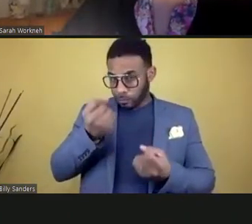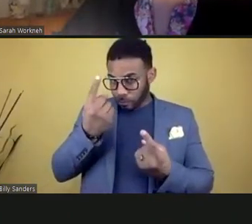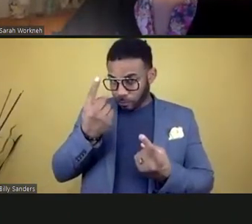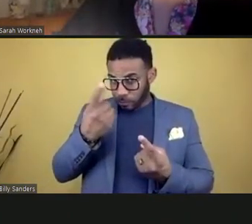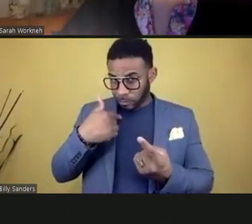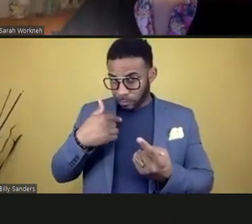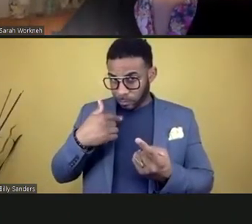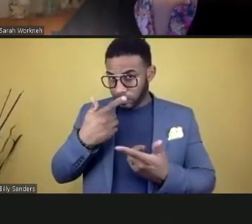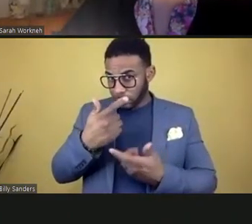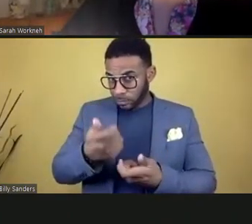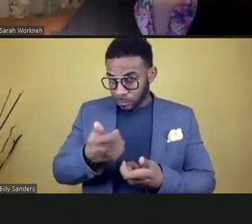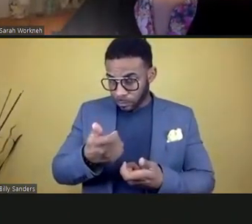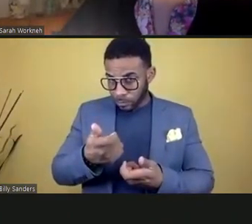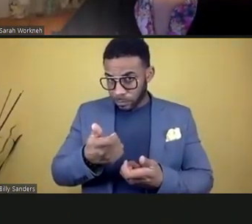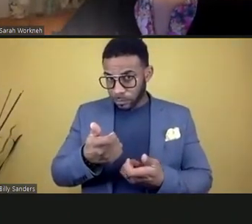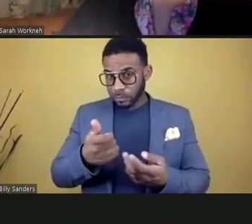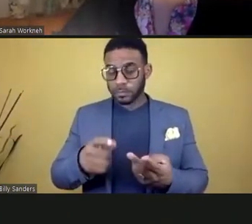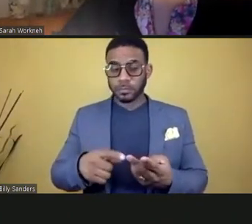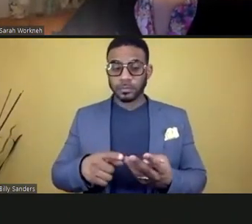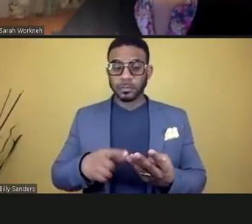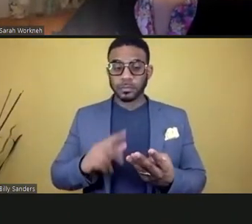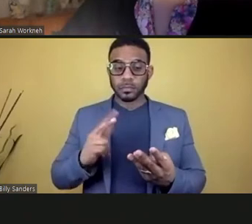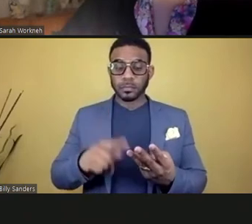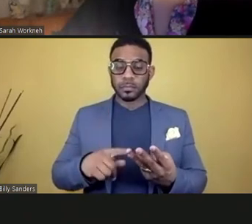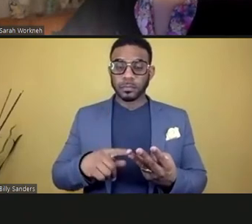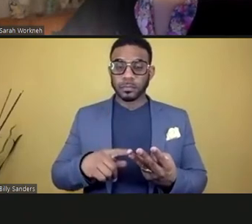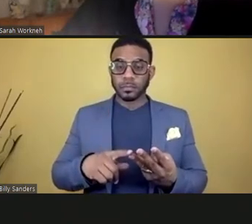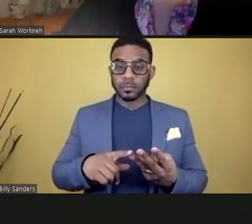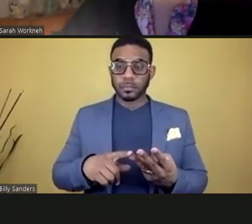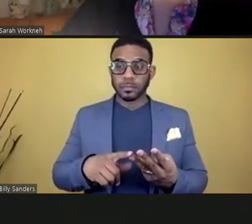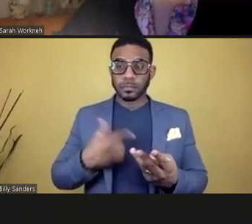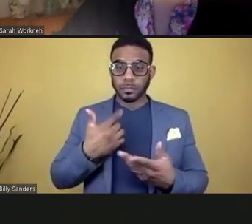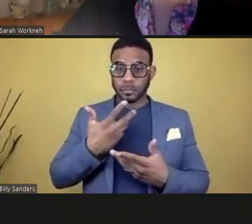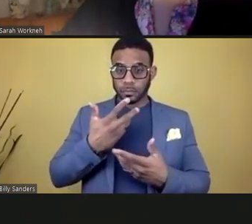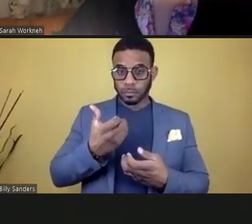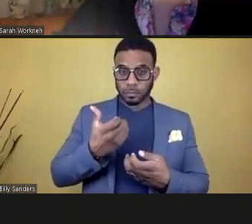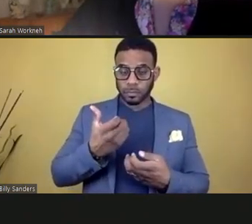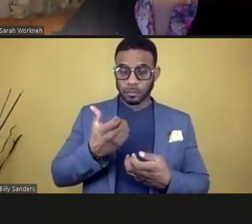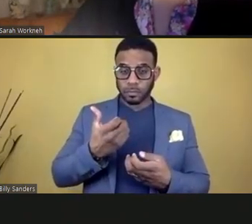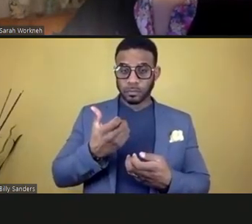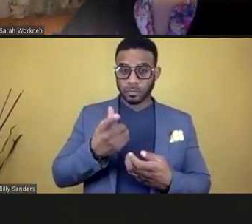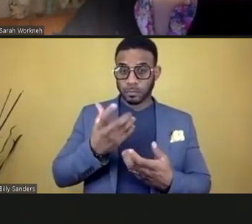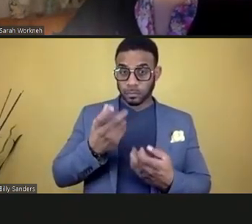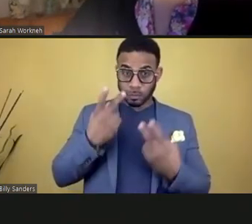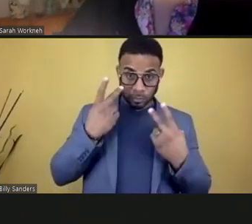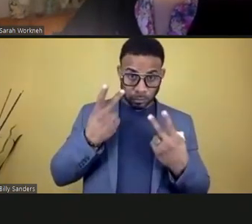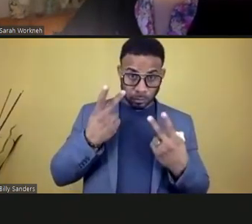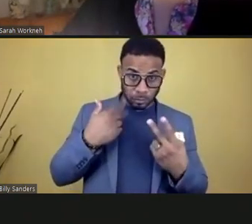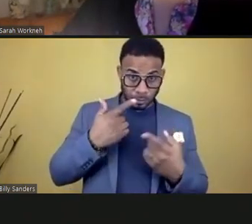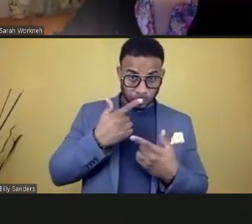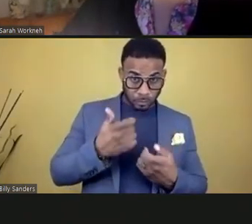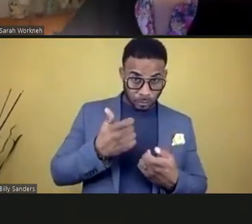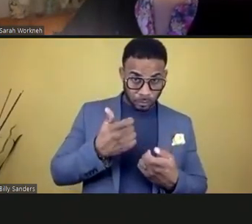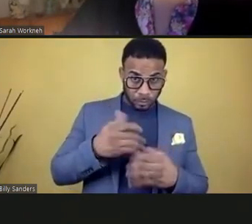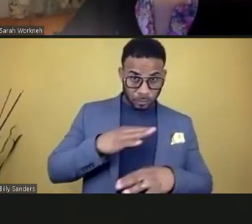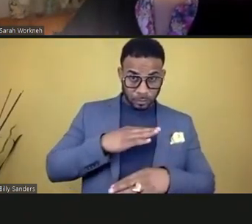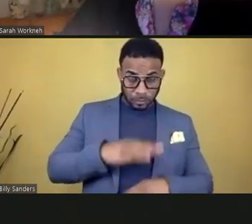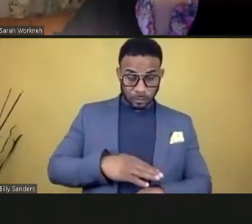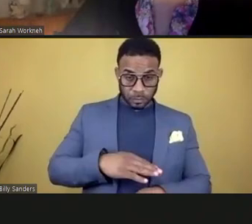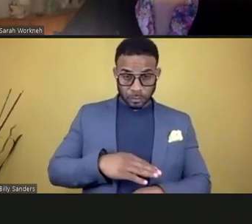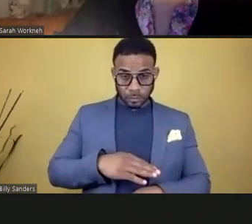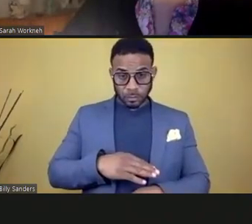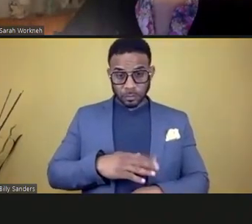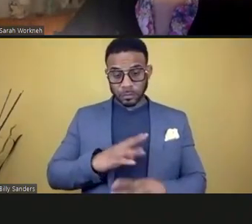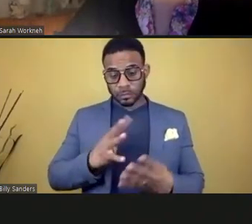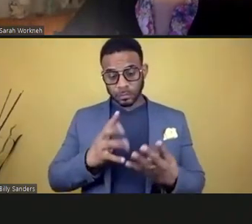my interest. The third is that I trust that you want to see my interests satisfied.